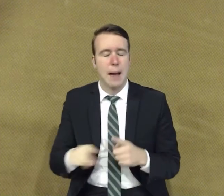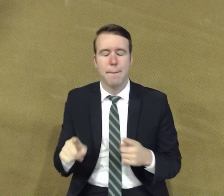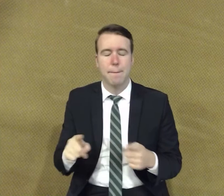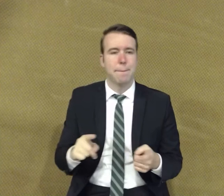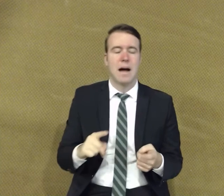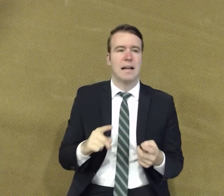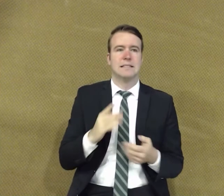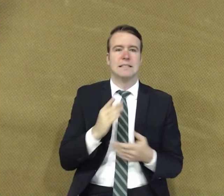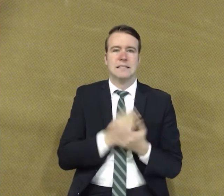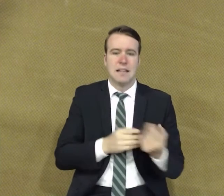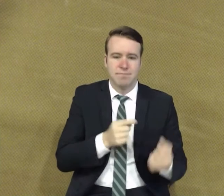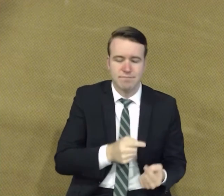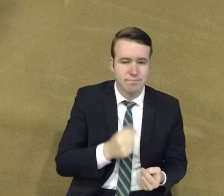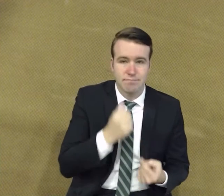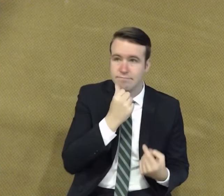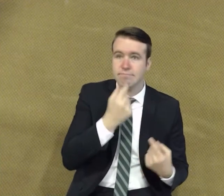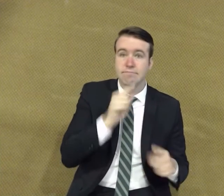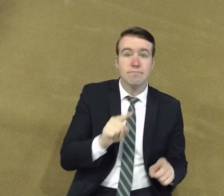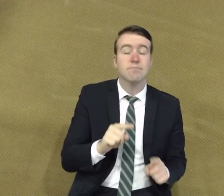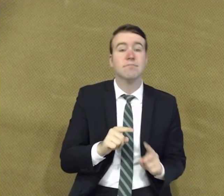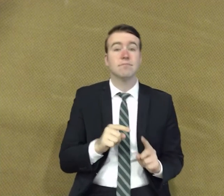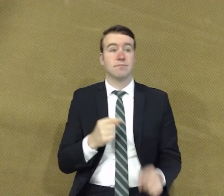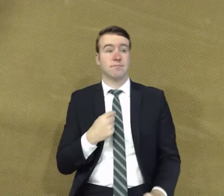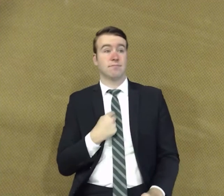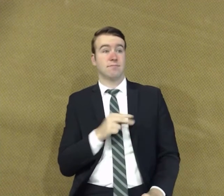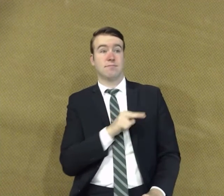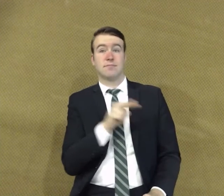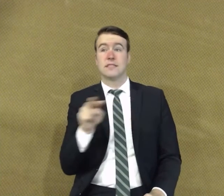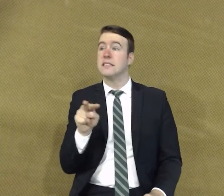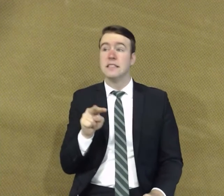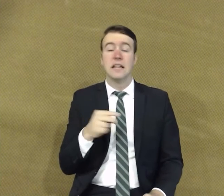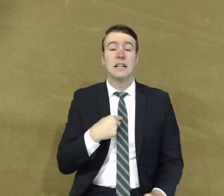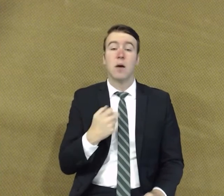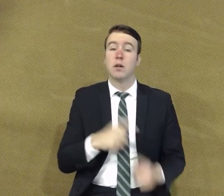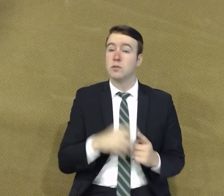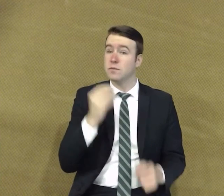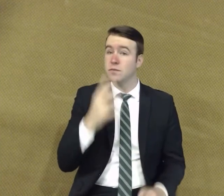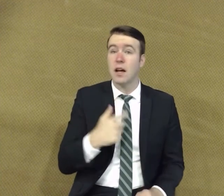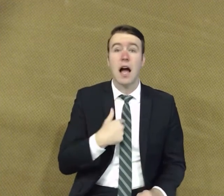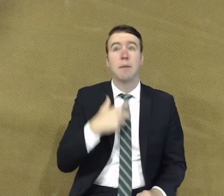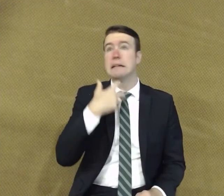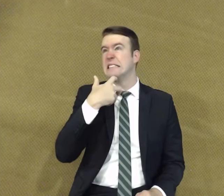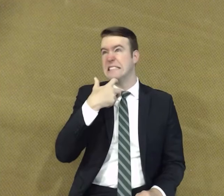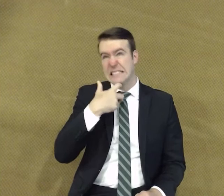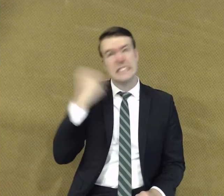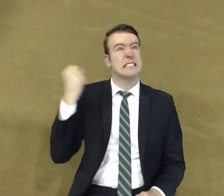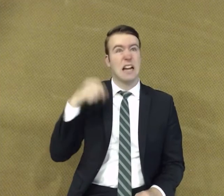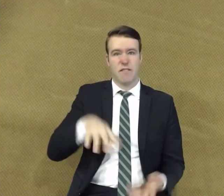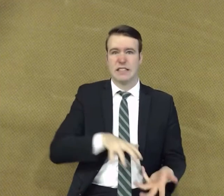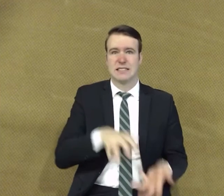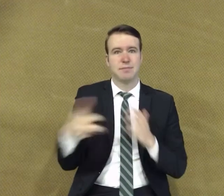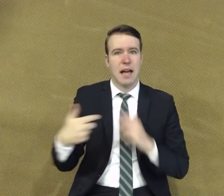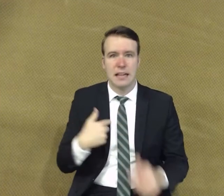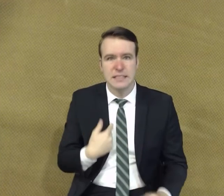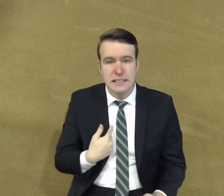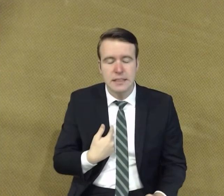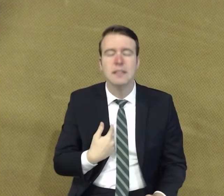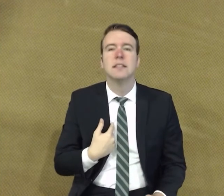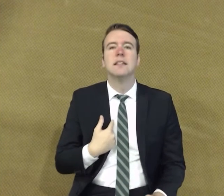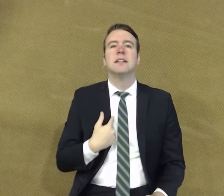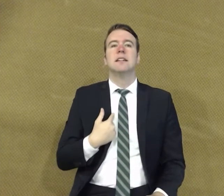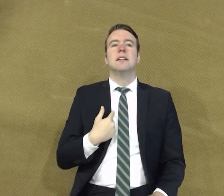pretty quickly. And as far as I'm concerned, in very gentle terms, I want to tell you, I'm just sick and tired of this mess.